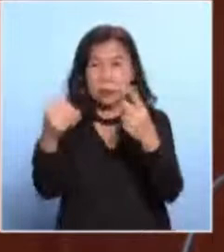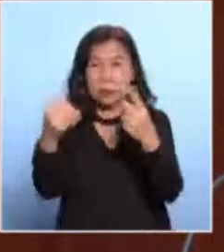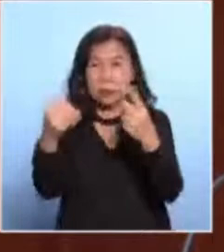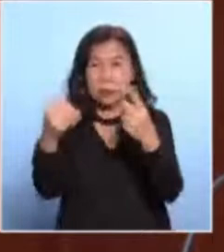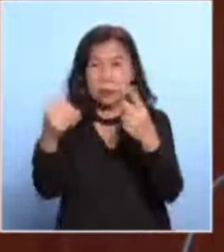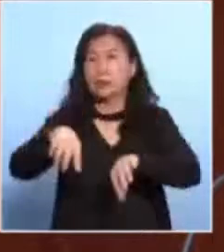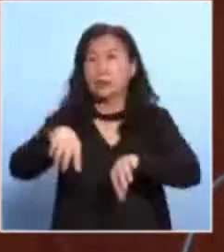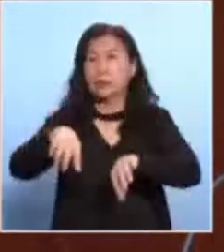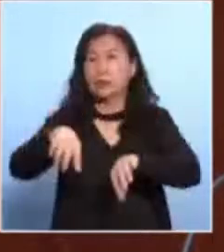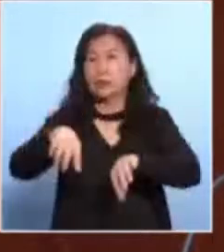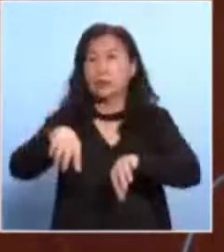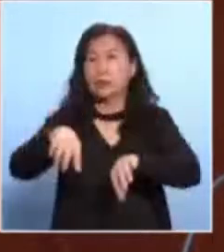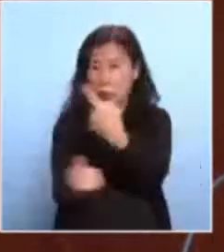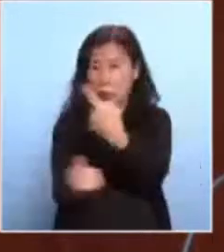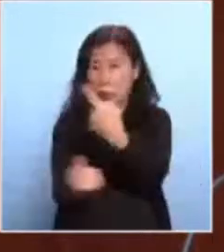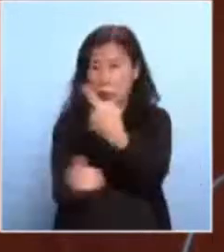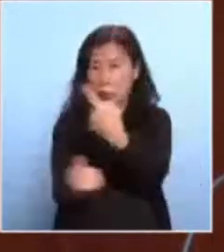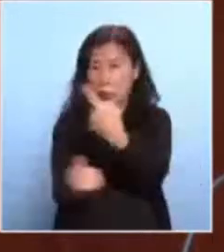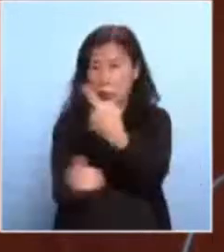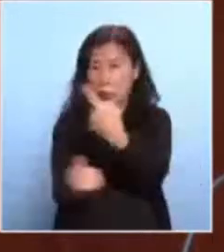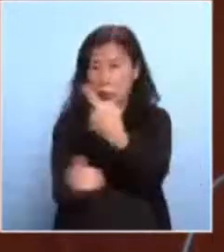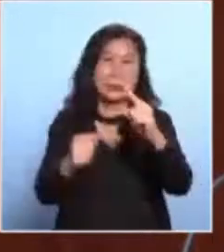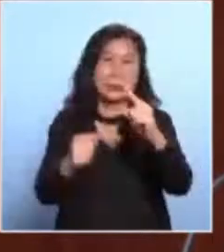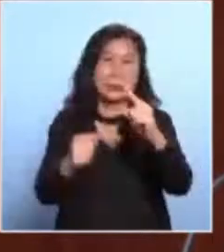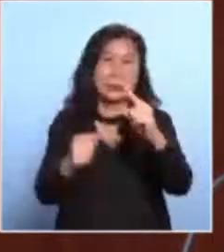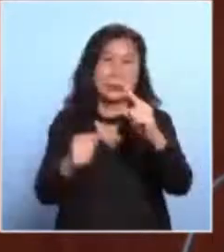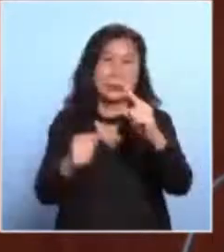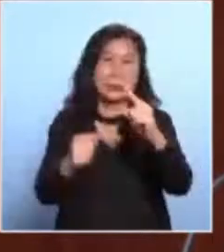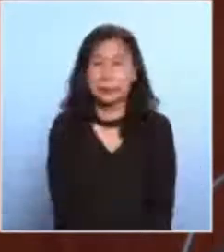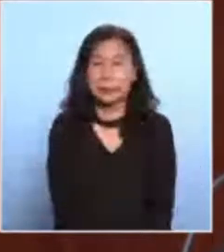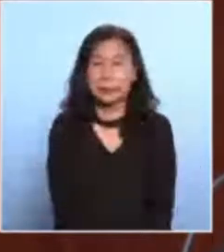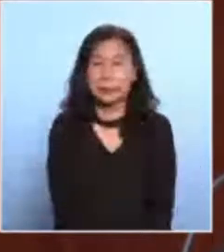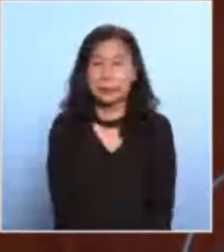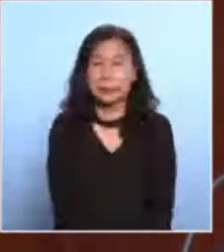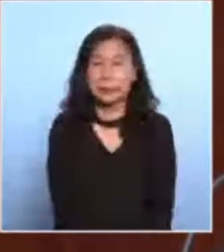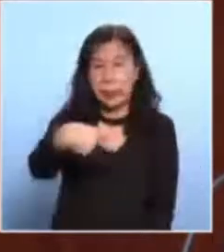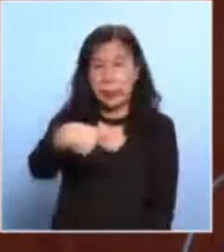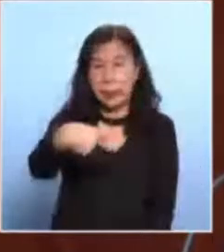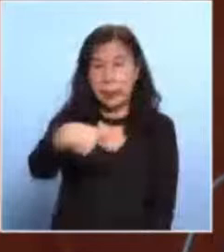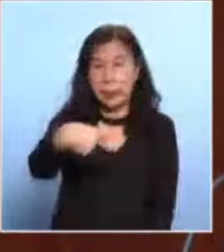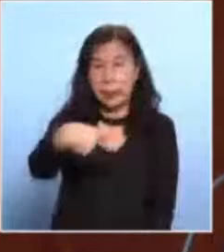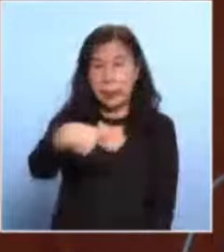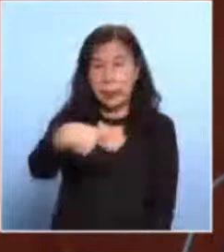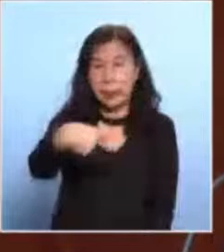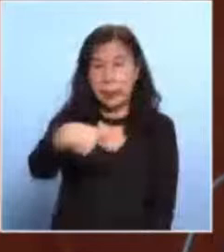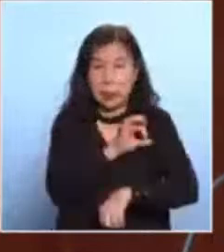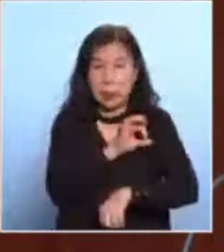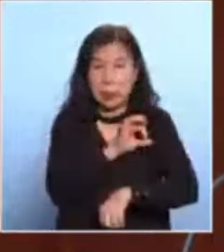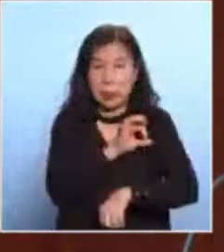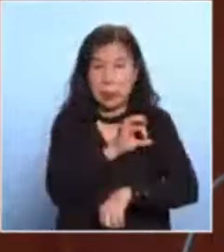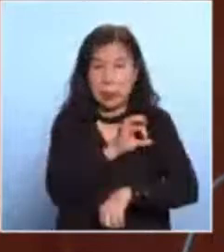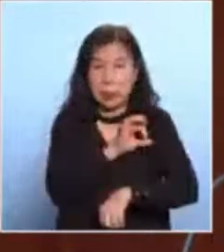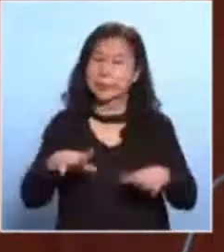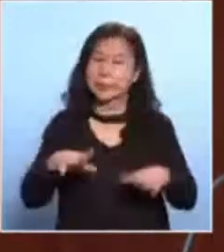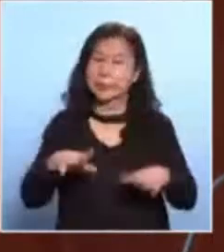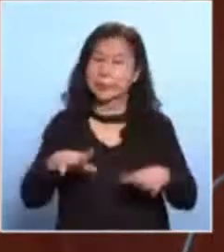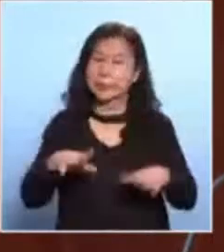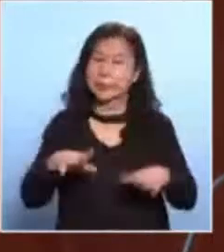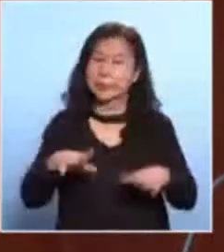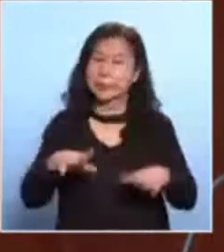12,000 in the 2025 and 26 school year. 2. Launch a pilot program on community living